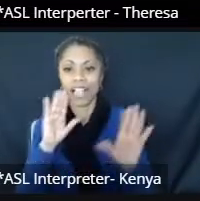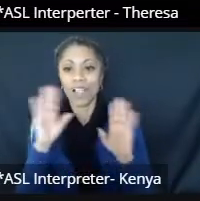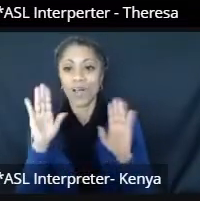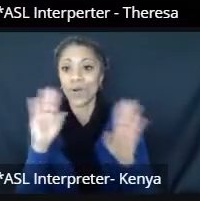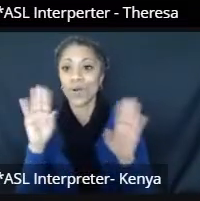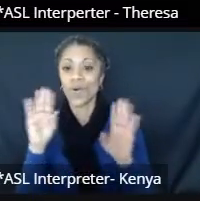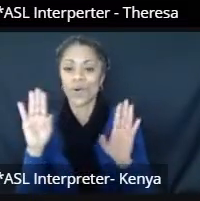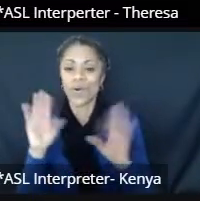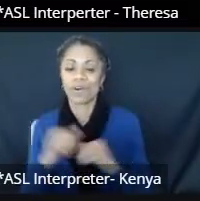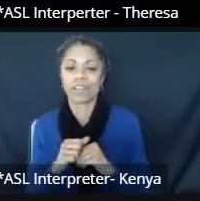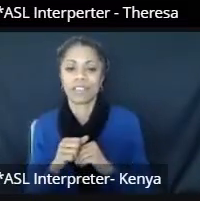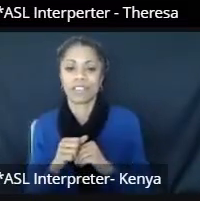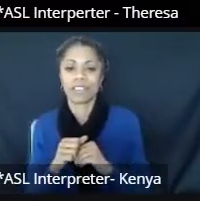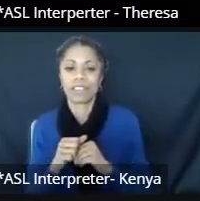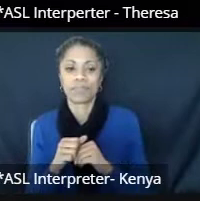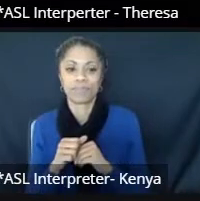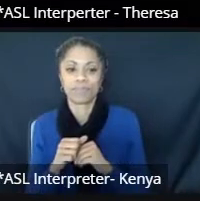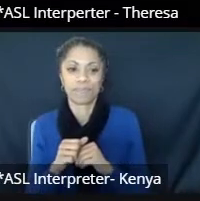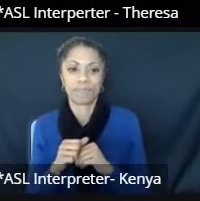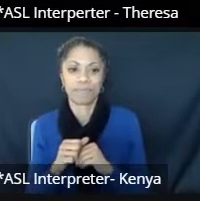we get started here today.